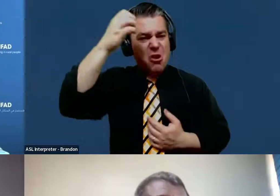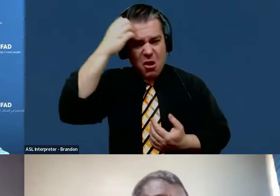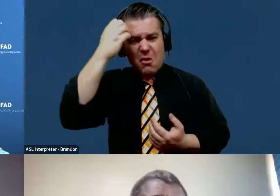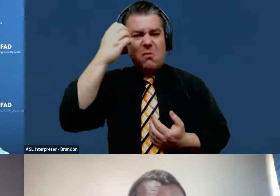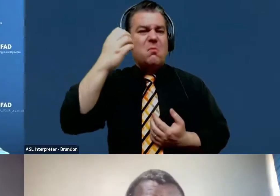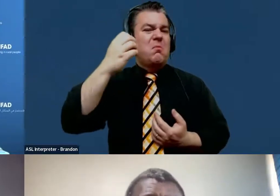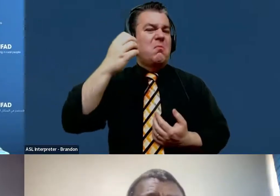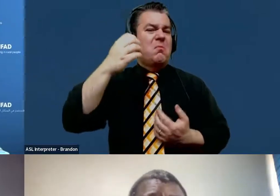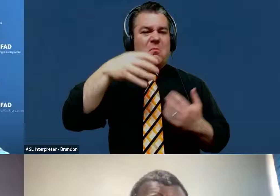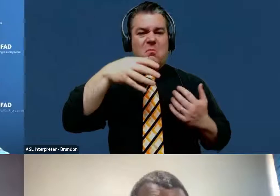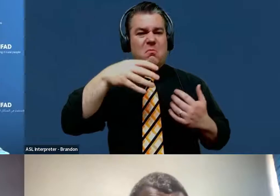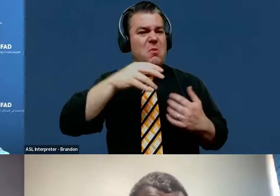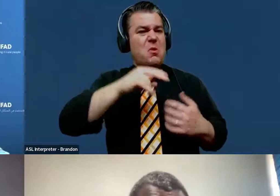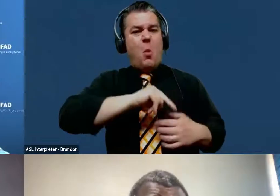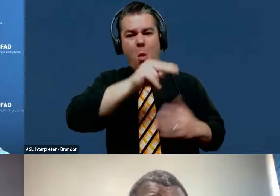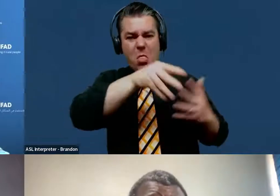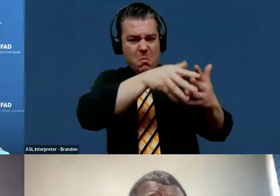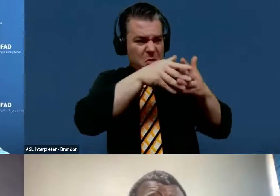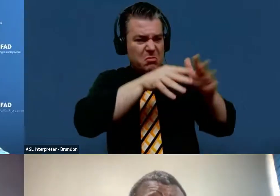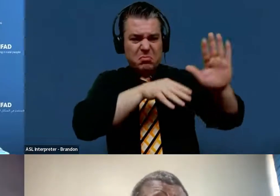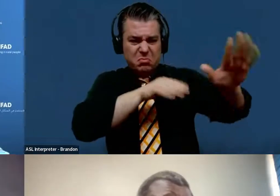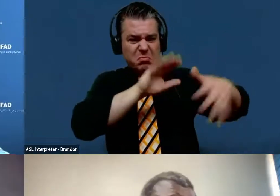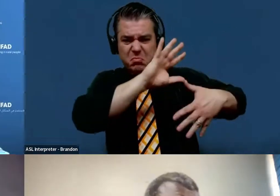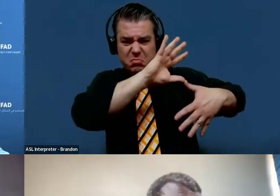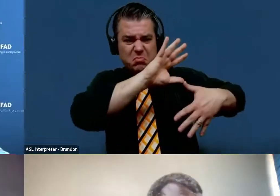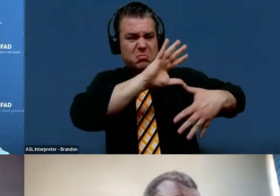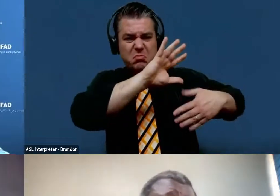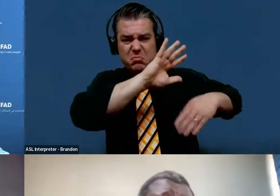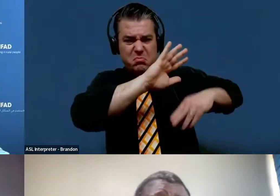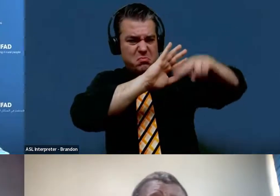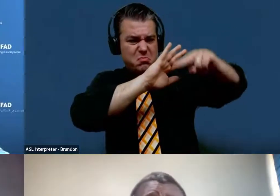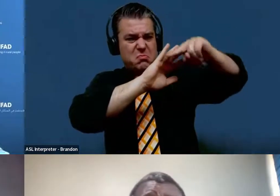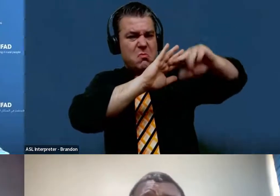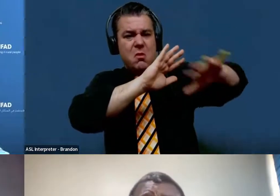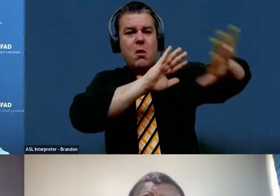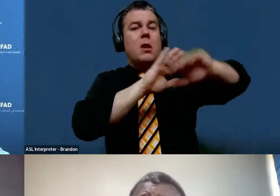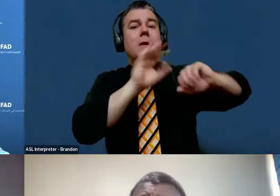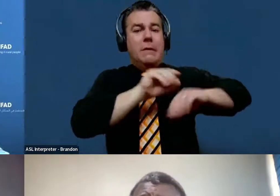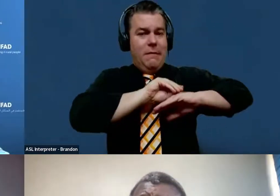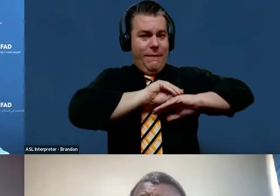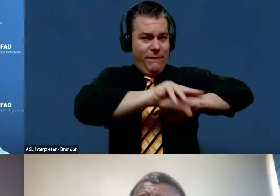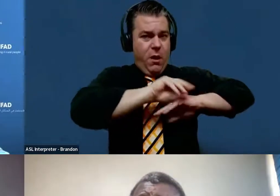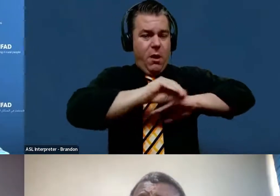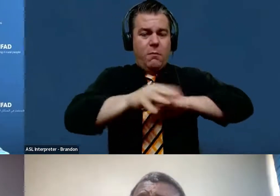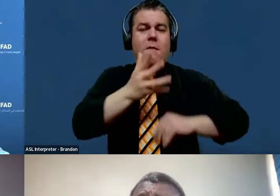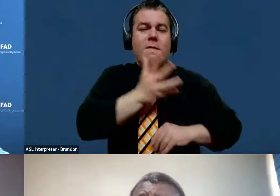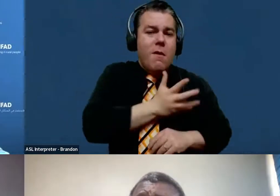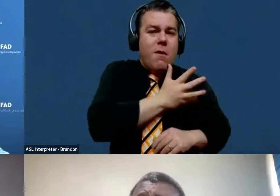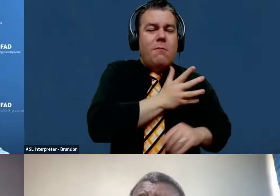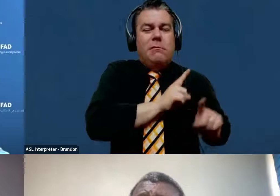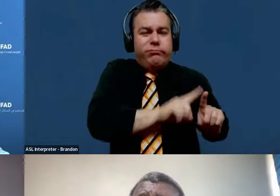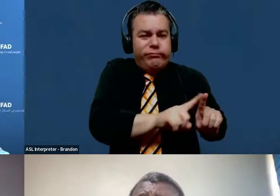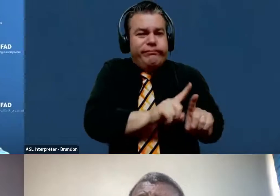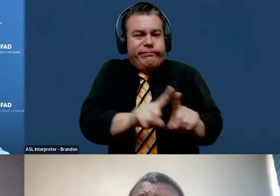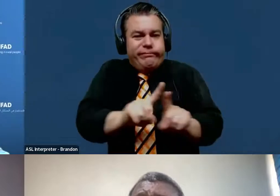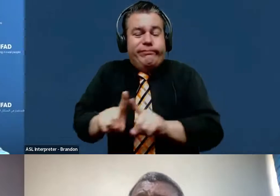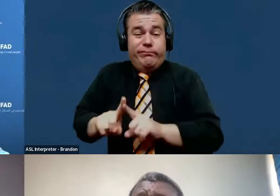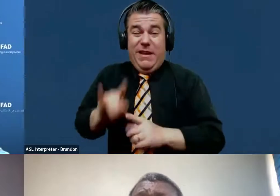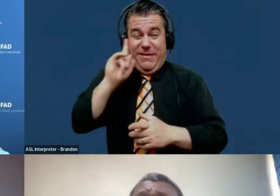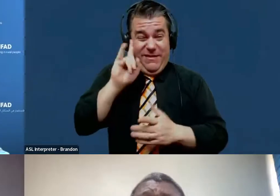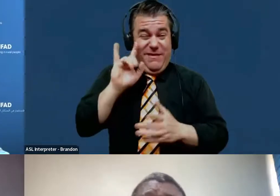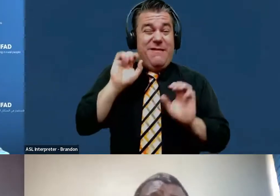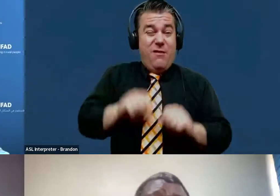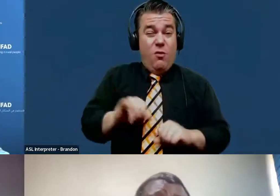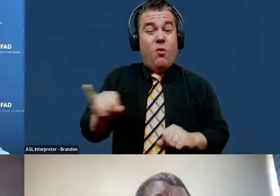can create a lot of problem in terms of farming, etc., etc. I believe this can also